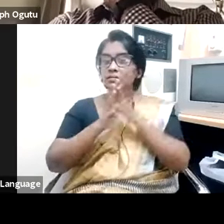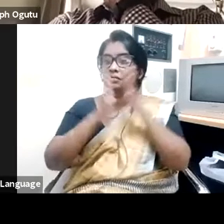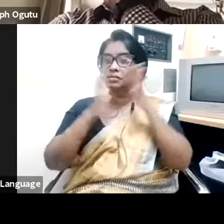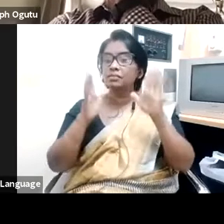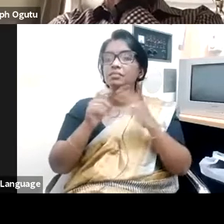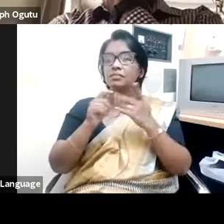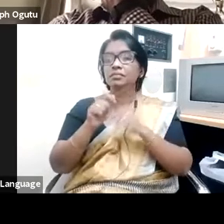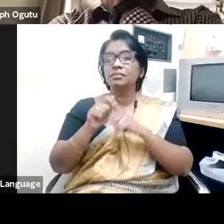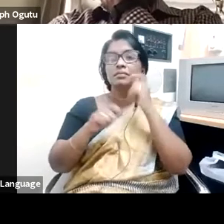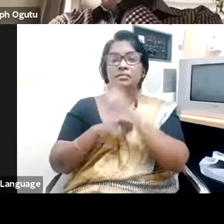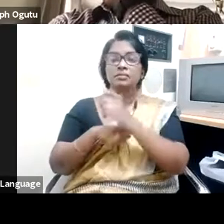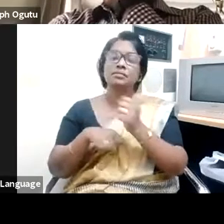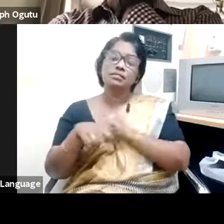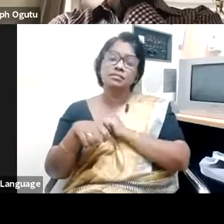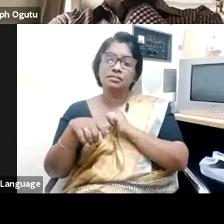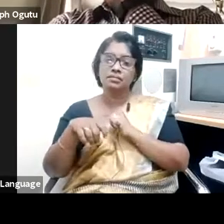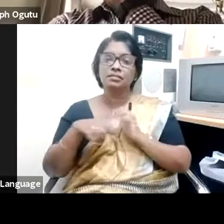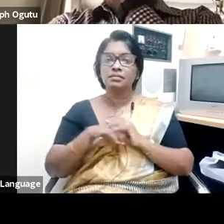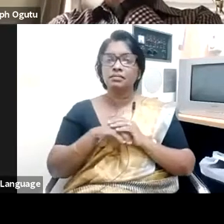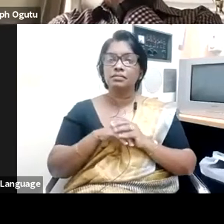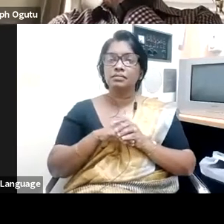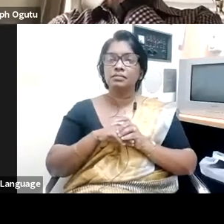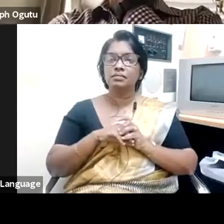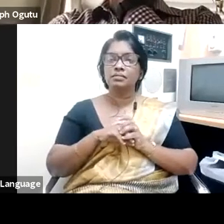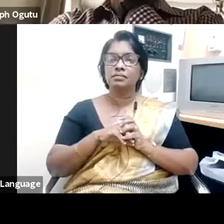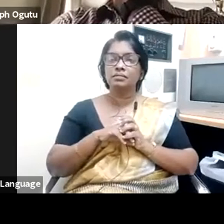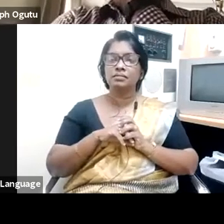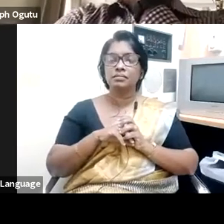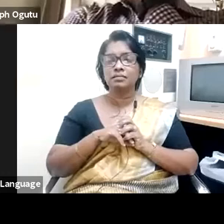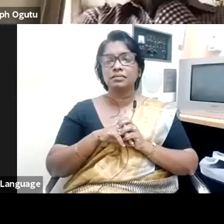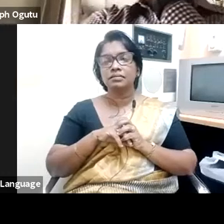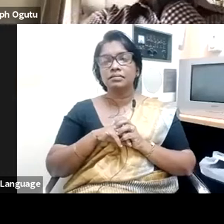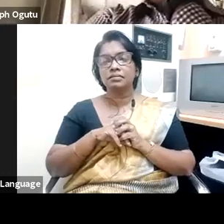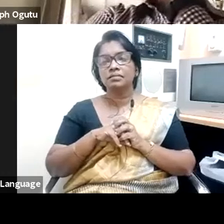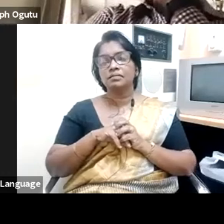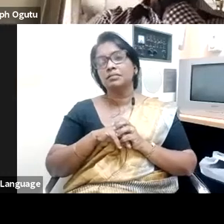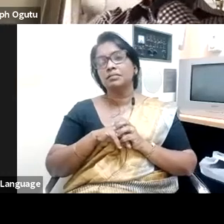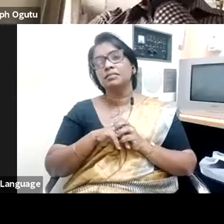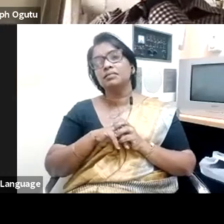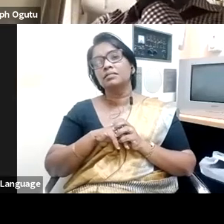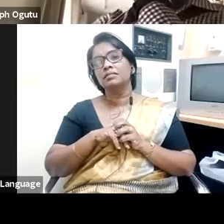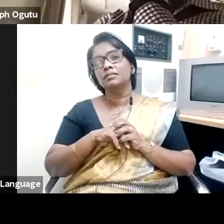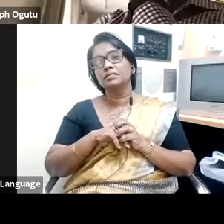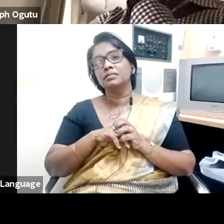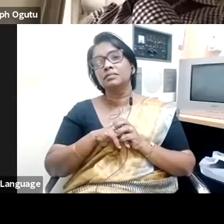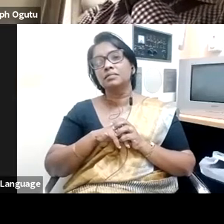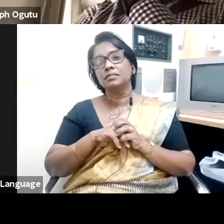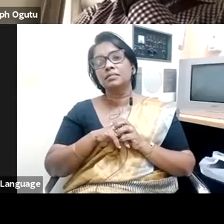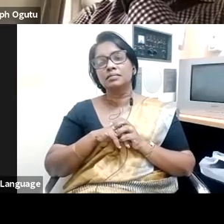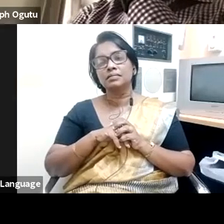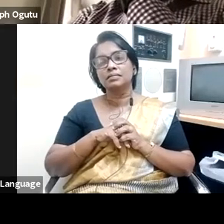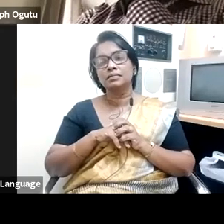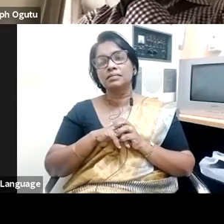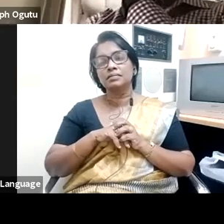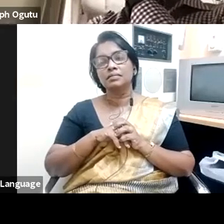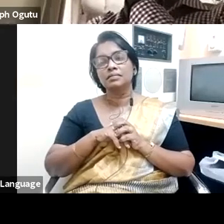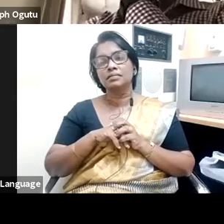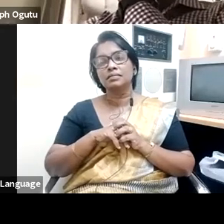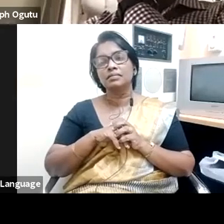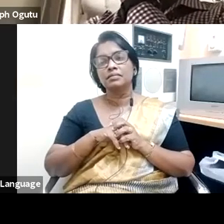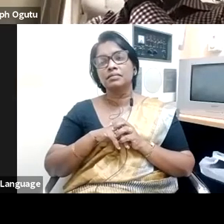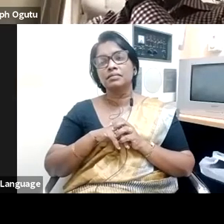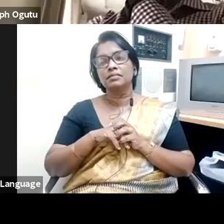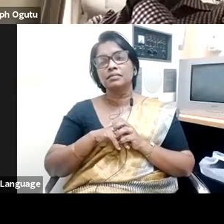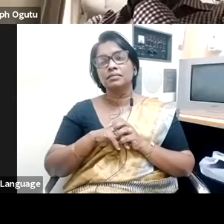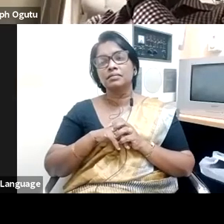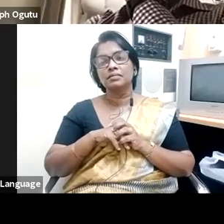So certainly I think all of this is good for business, good for making higher profits